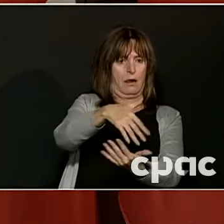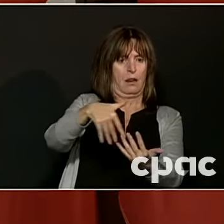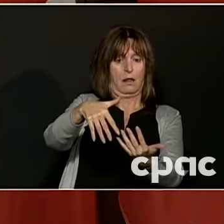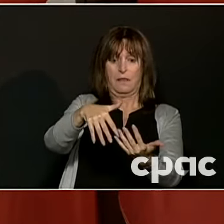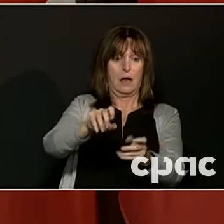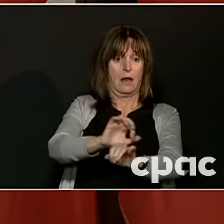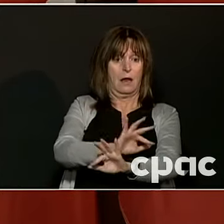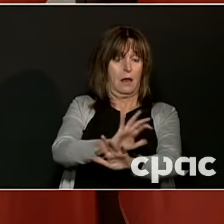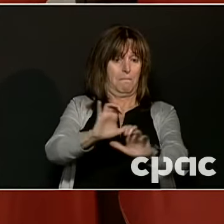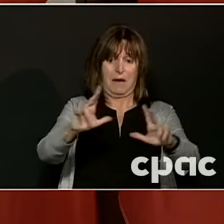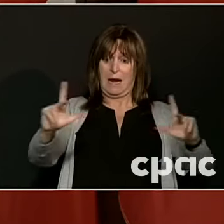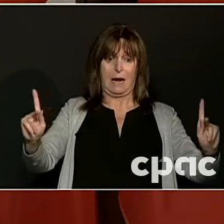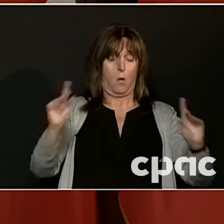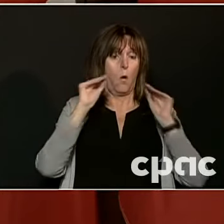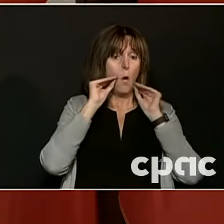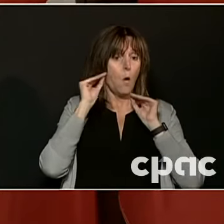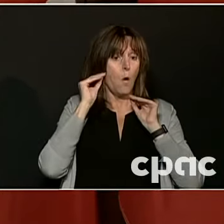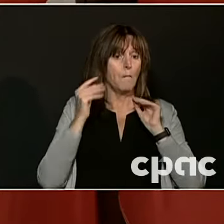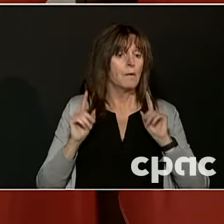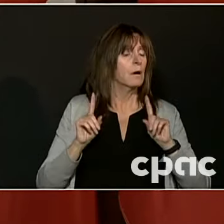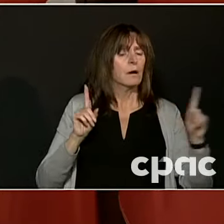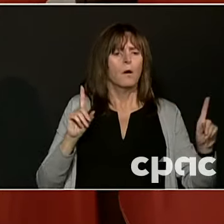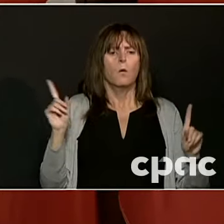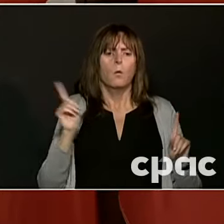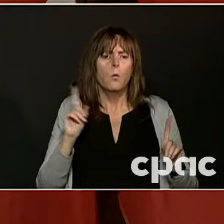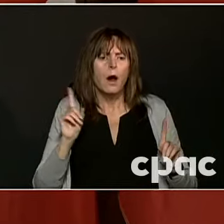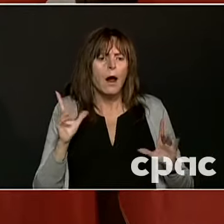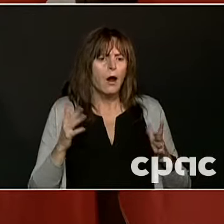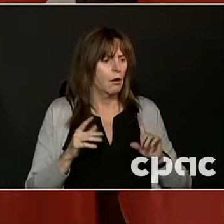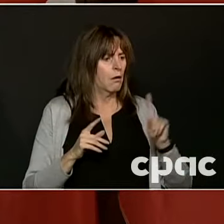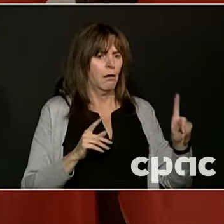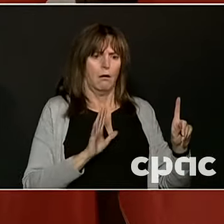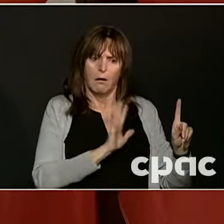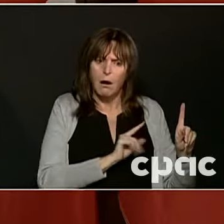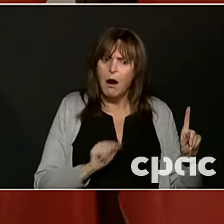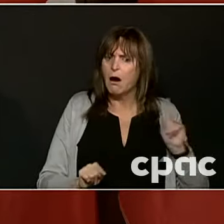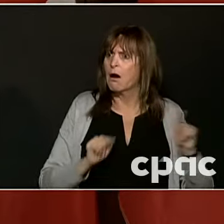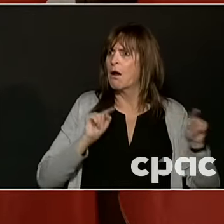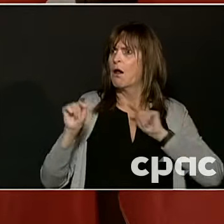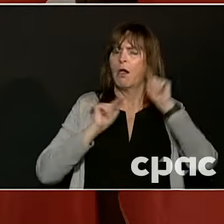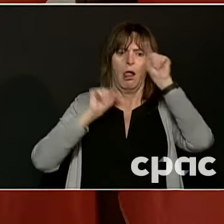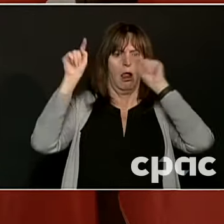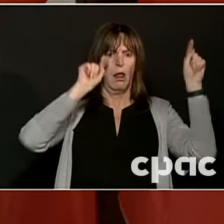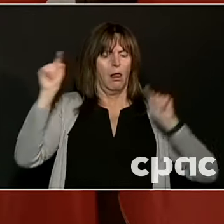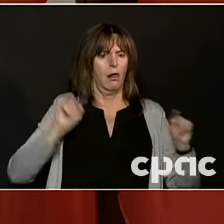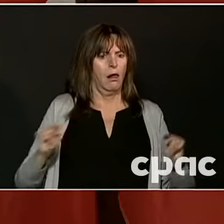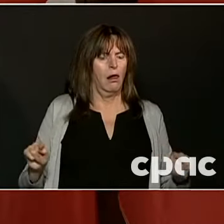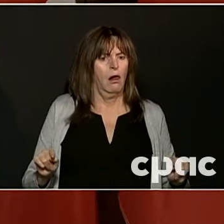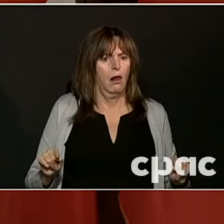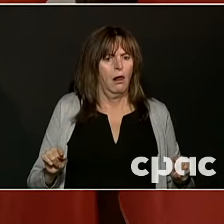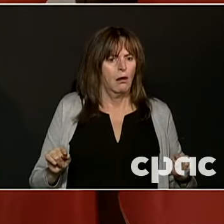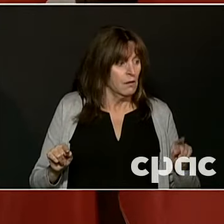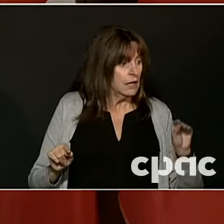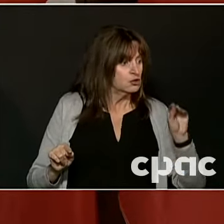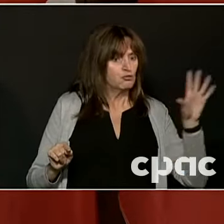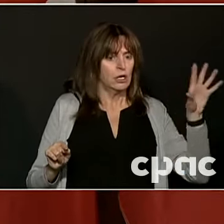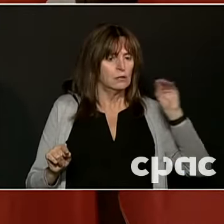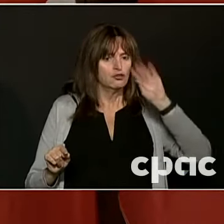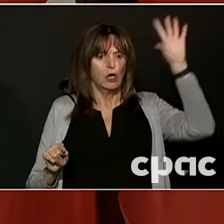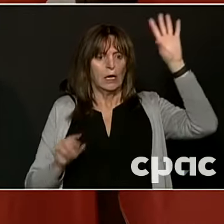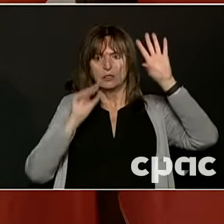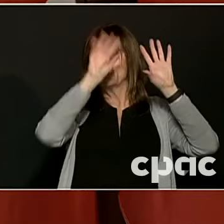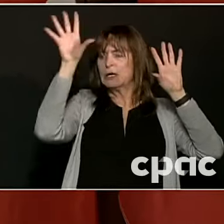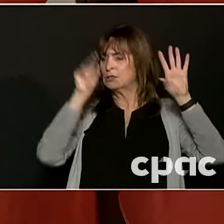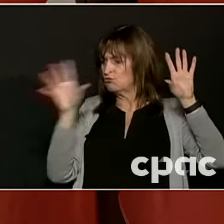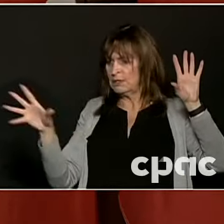spread continues to occur through the outbreaks. At this point, I'm going to stop and pass on to Dr. Williams, who